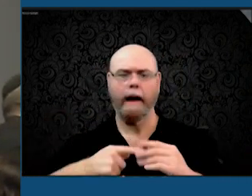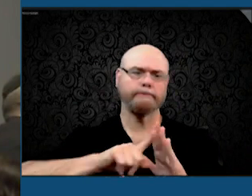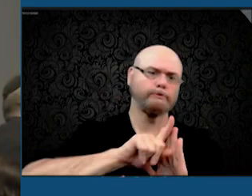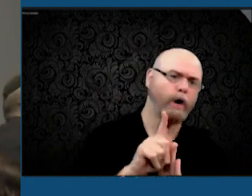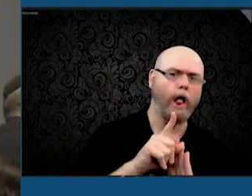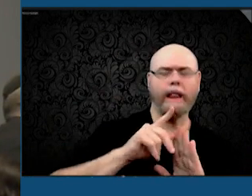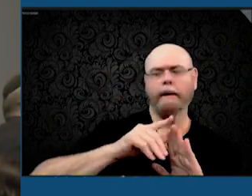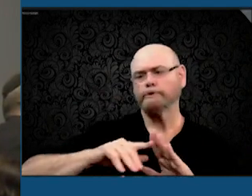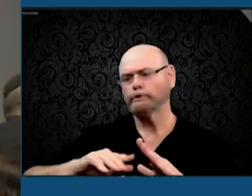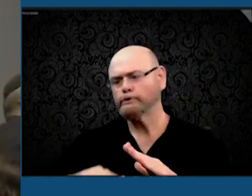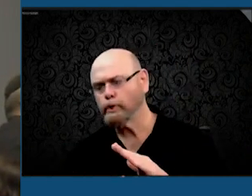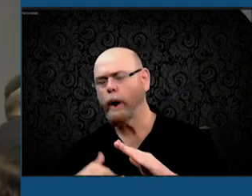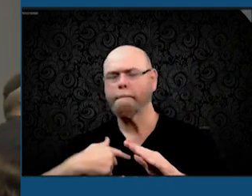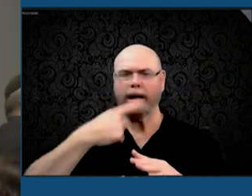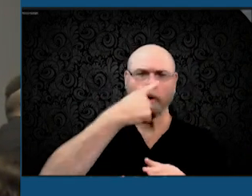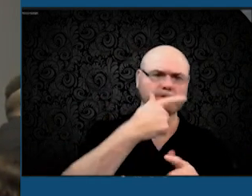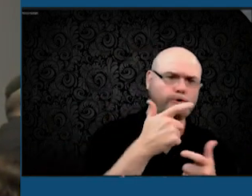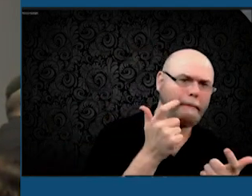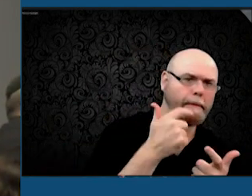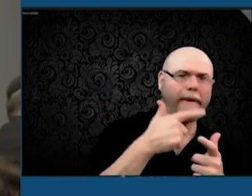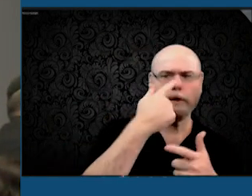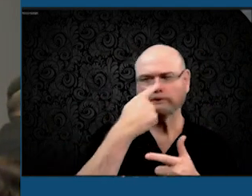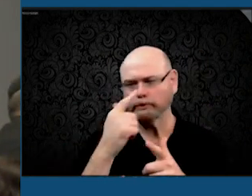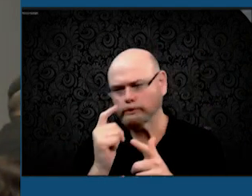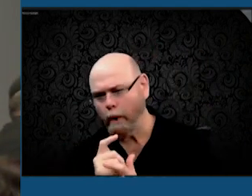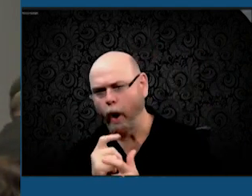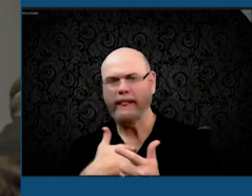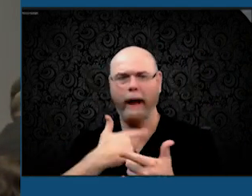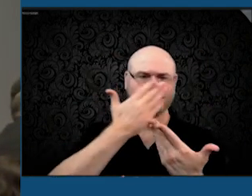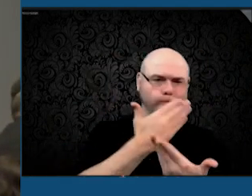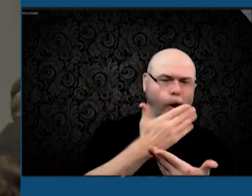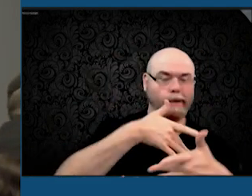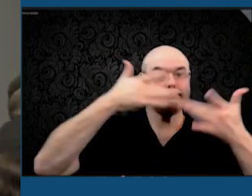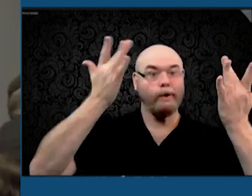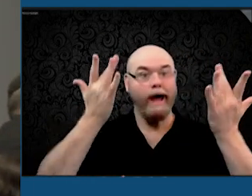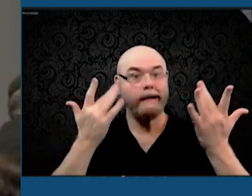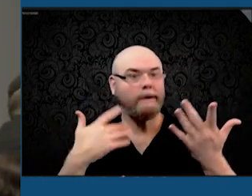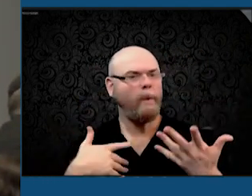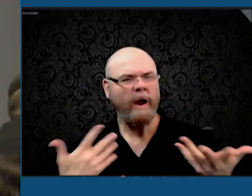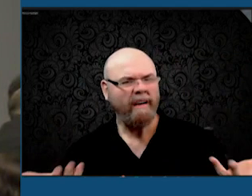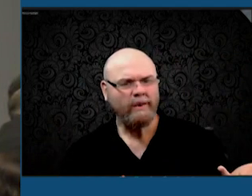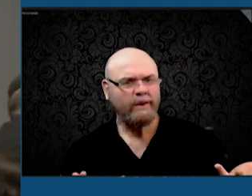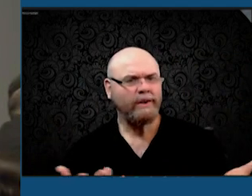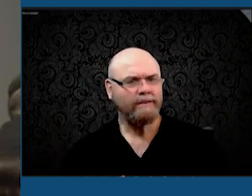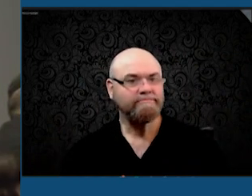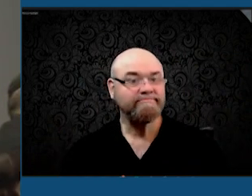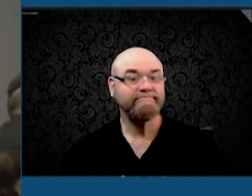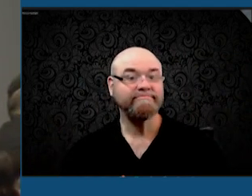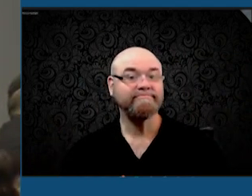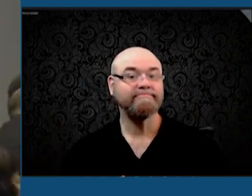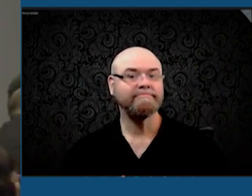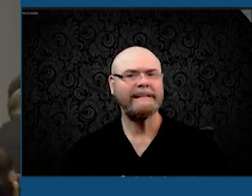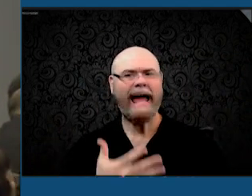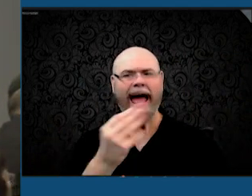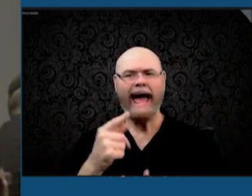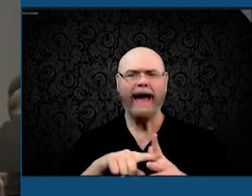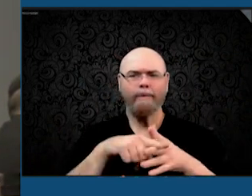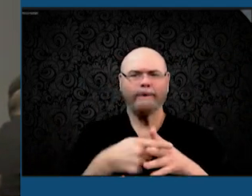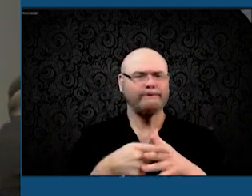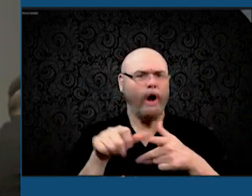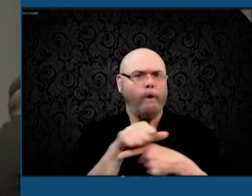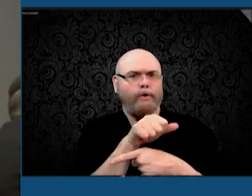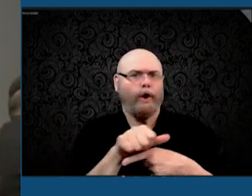is too big, my nose is too small, I'm too dark, I'm too light, whatever it is. And we start rehearsing that and we talk about it